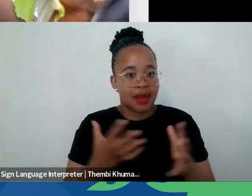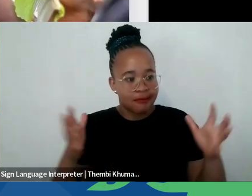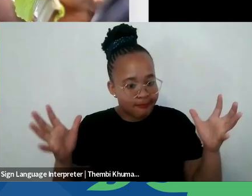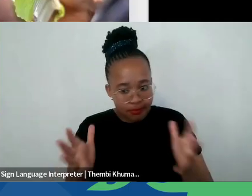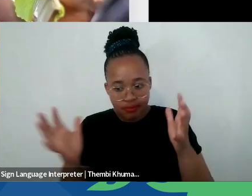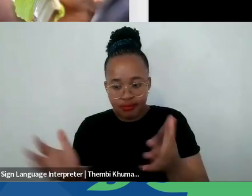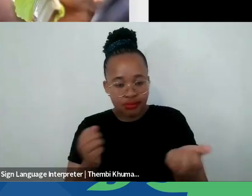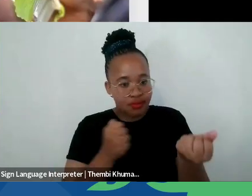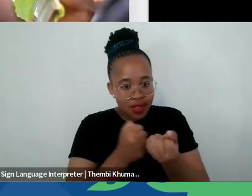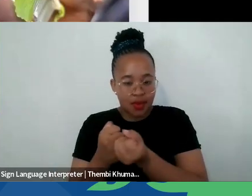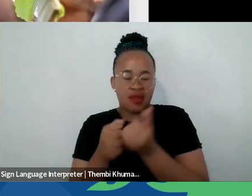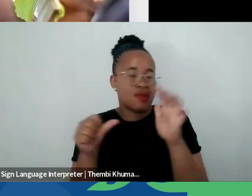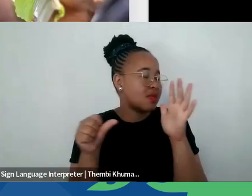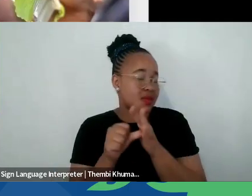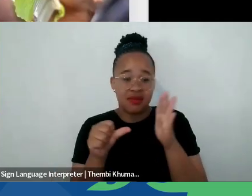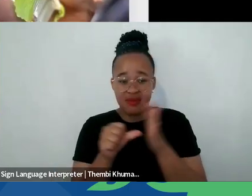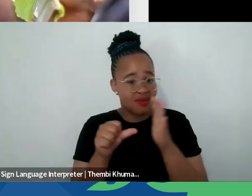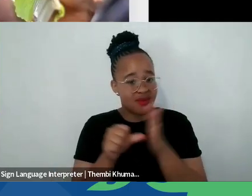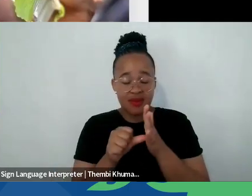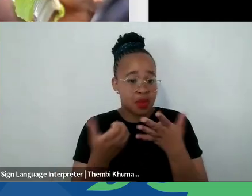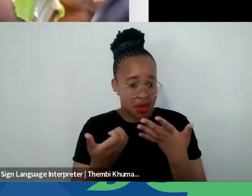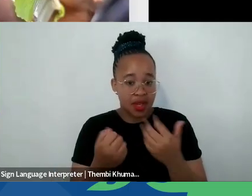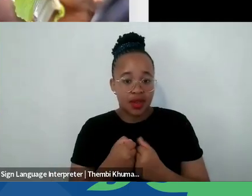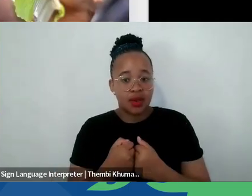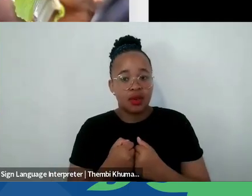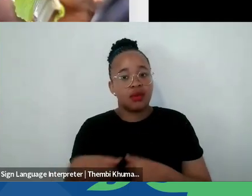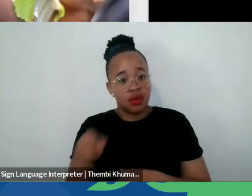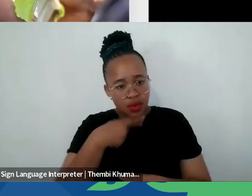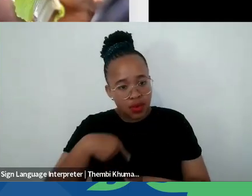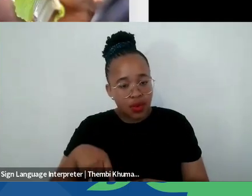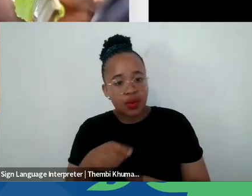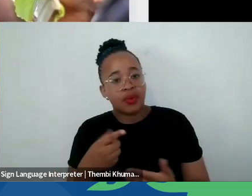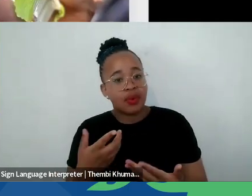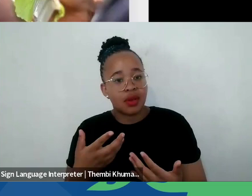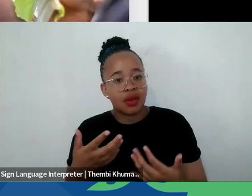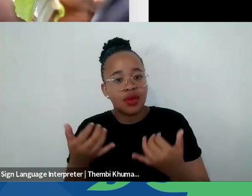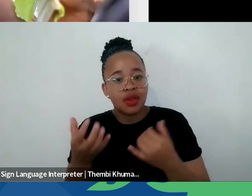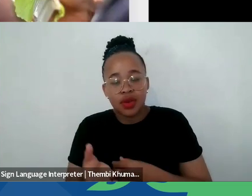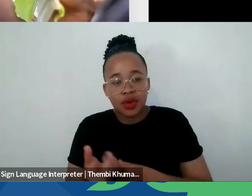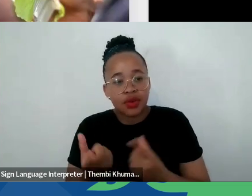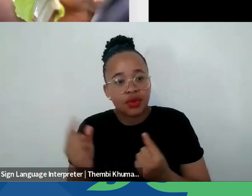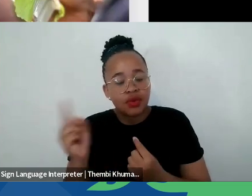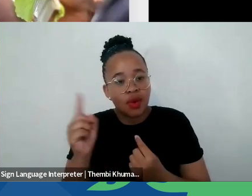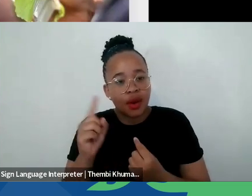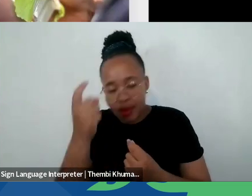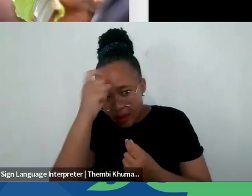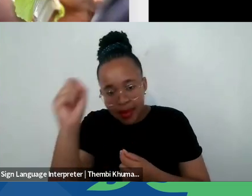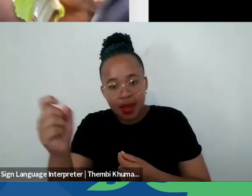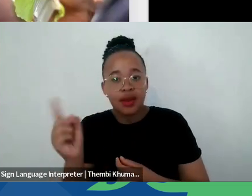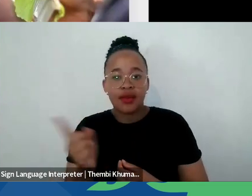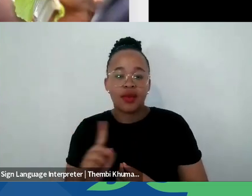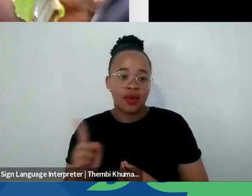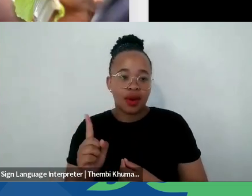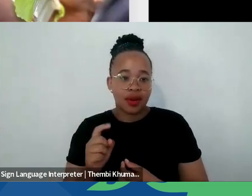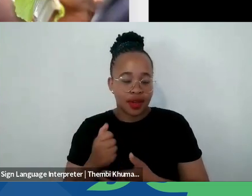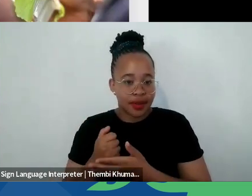But what we sort of discovered, or what we believe, is that you must meet the client where they're at.